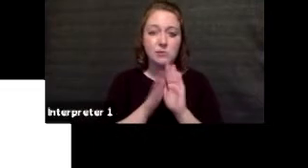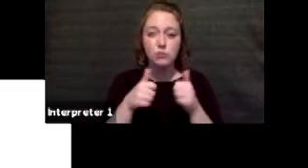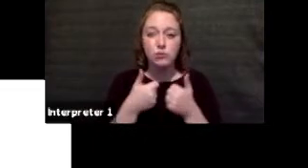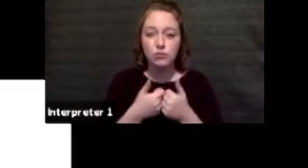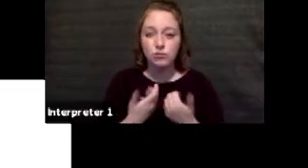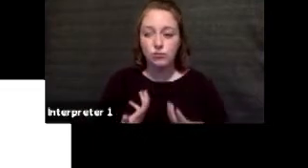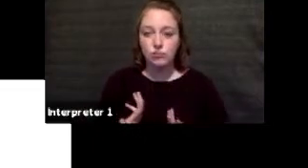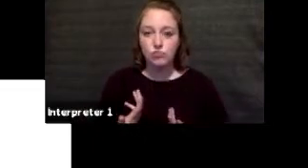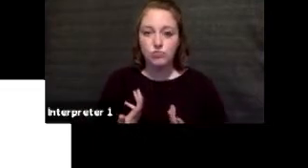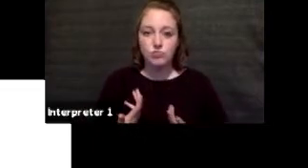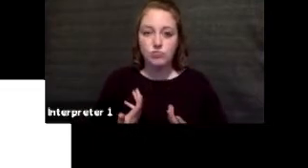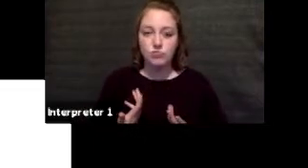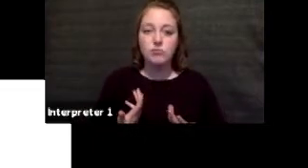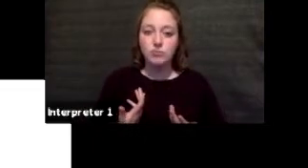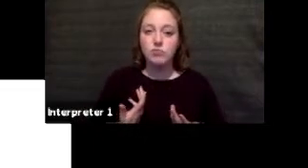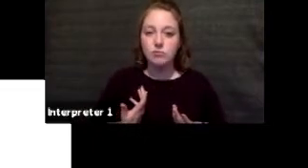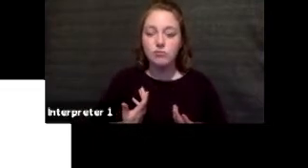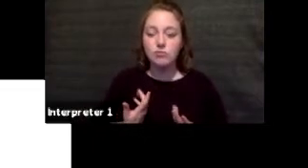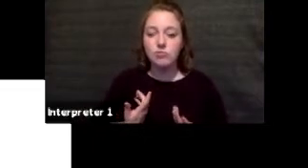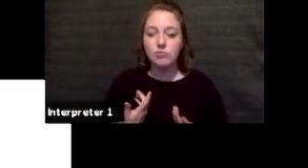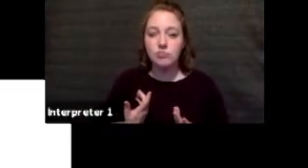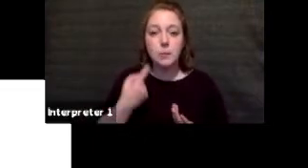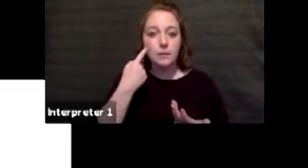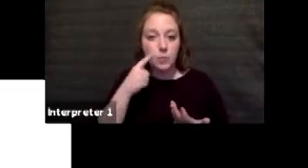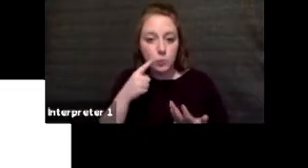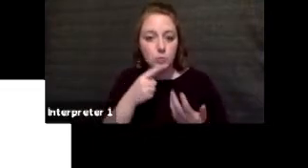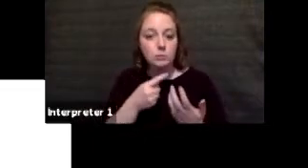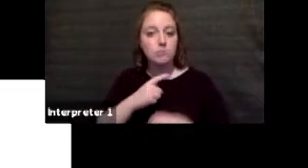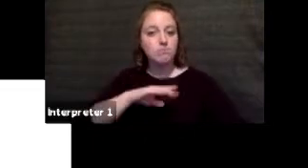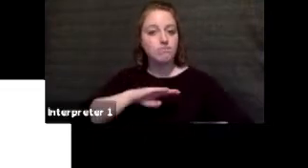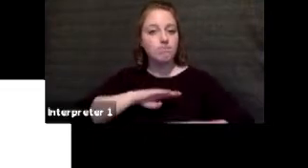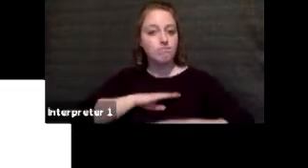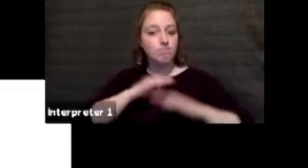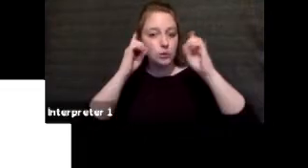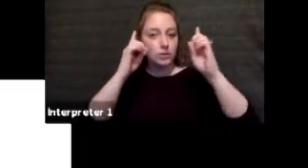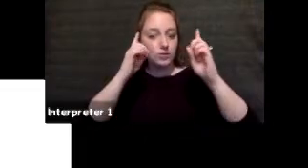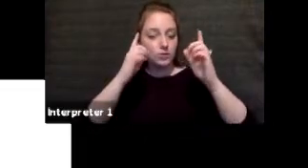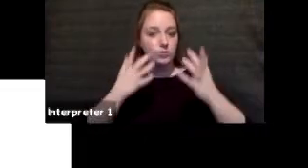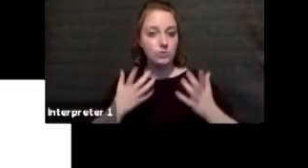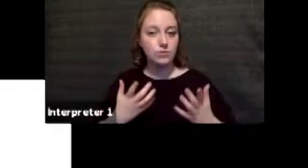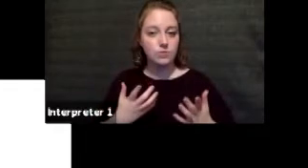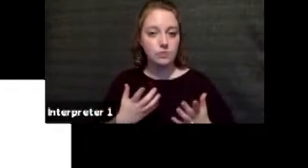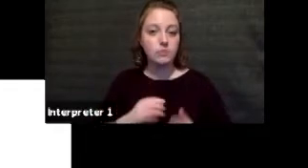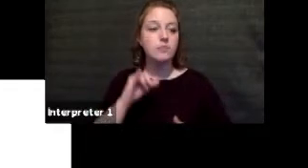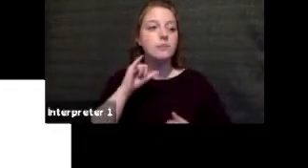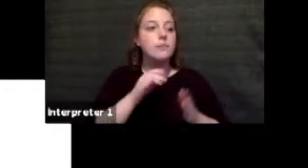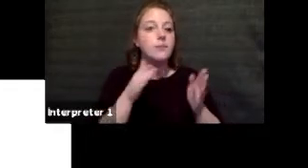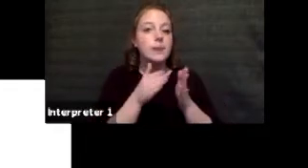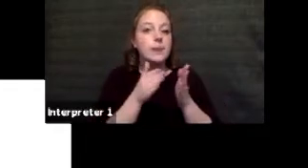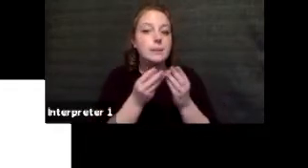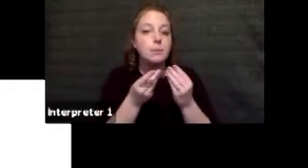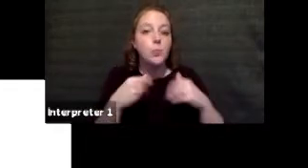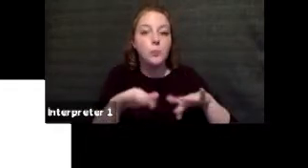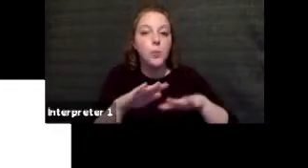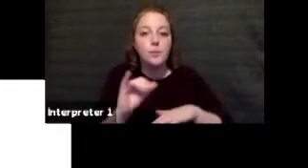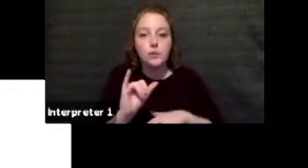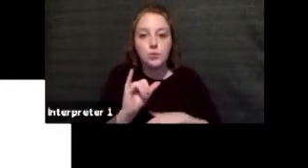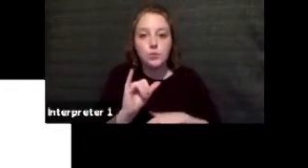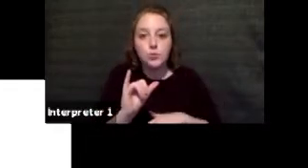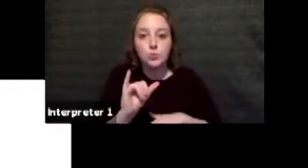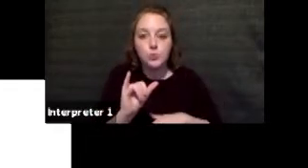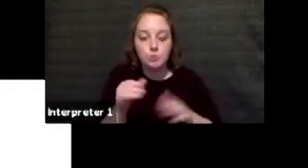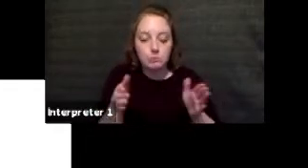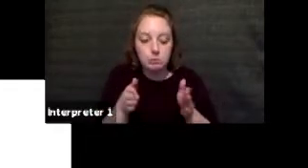we talk about the educational suitability. So it's also a tinier, smaller piece of property. Yep.